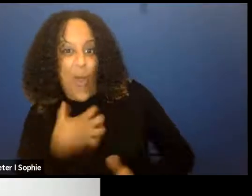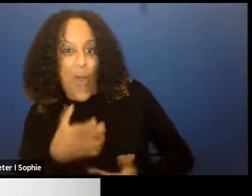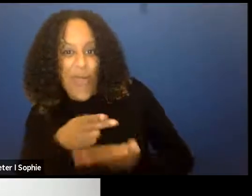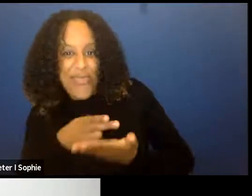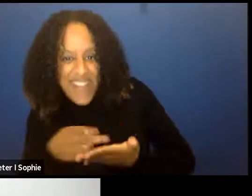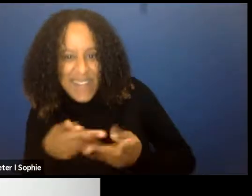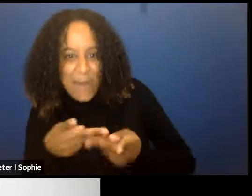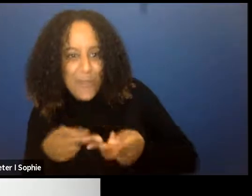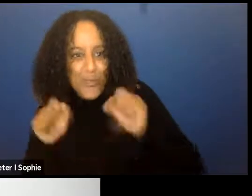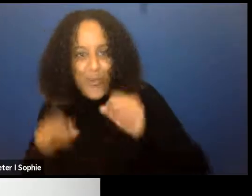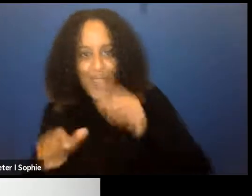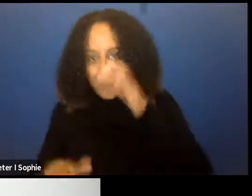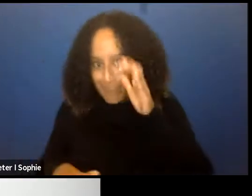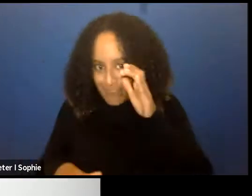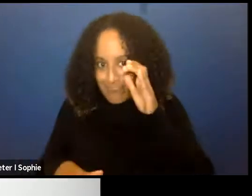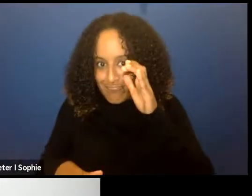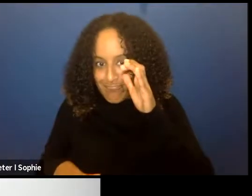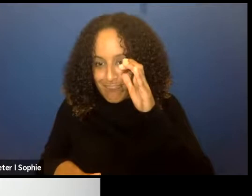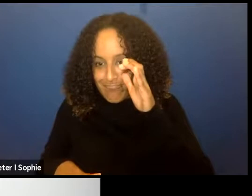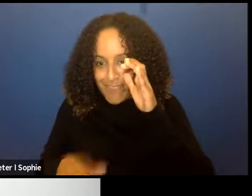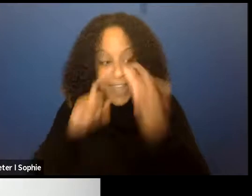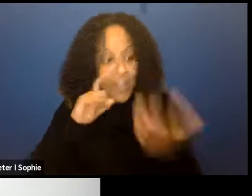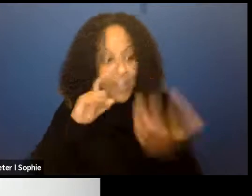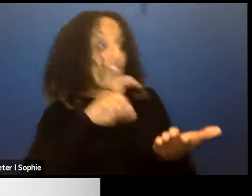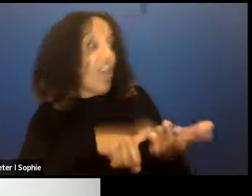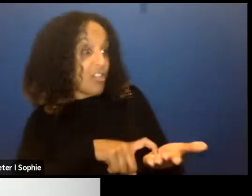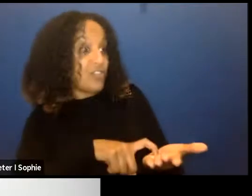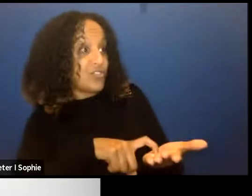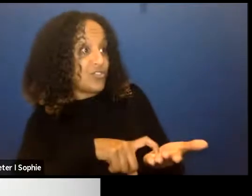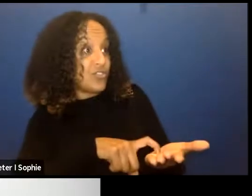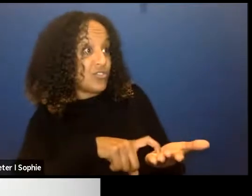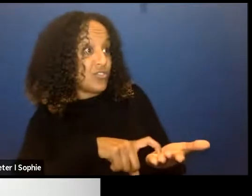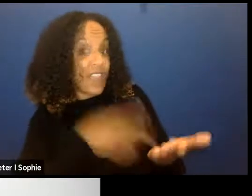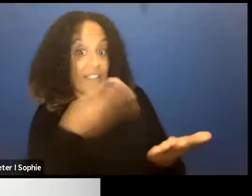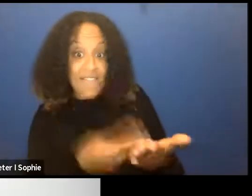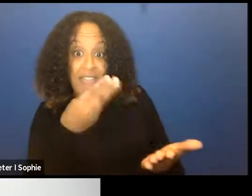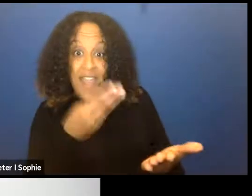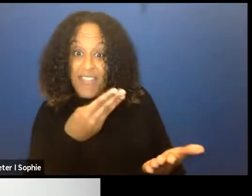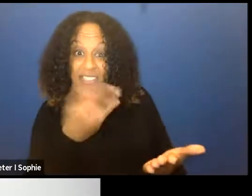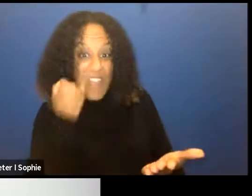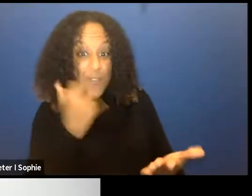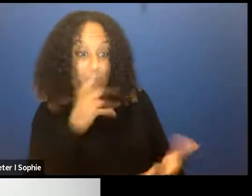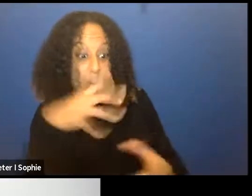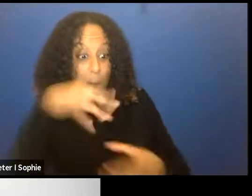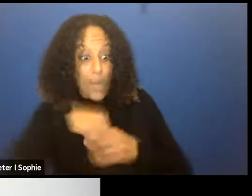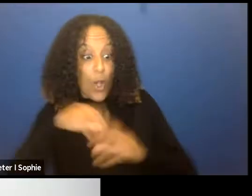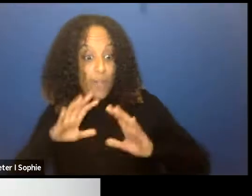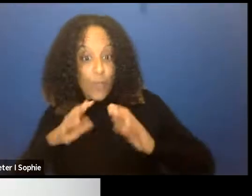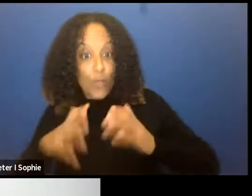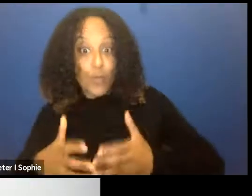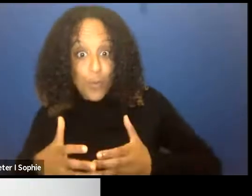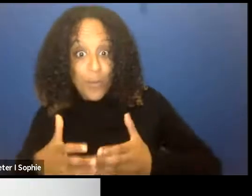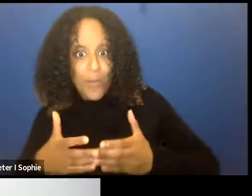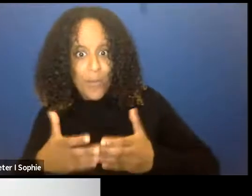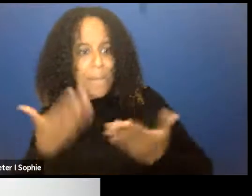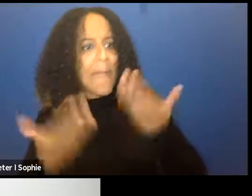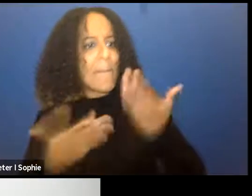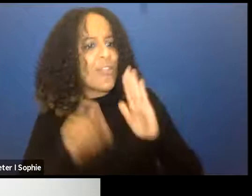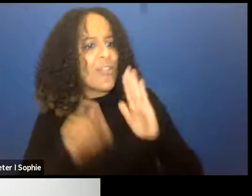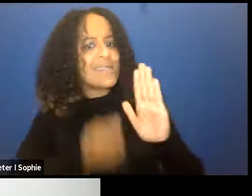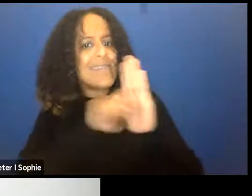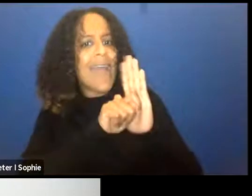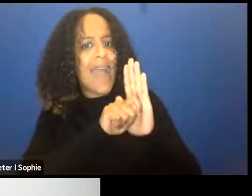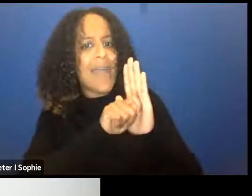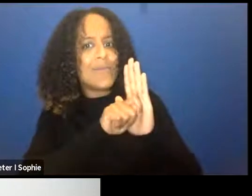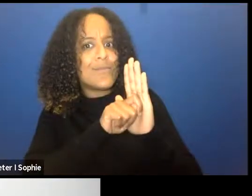able to hear it. And acknowledge the fact that, if you're not a part of the group, there may be times that you get